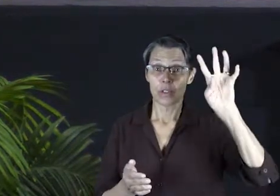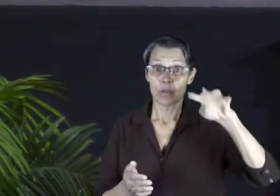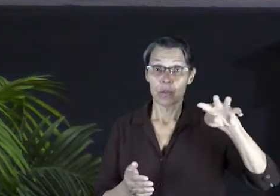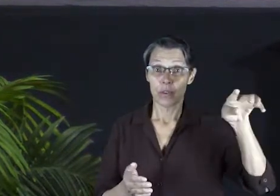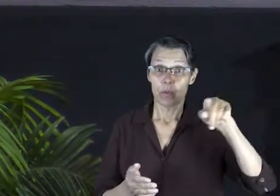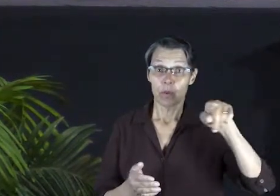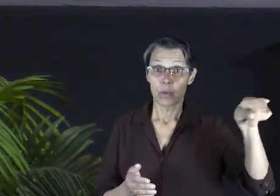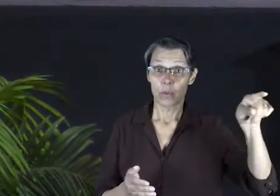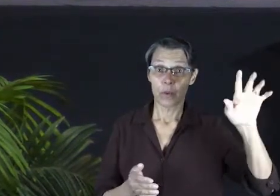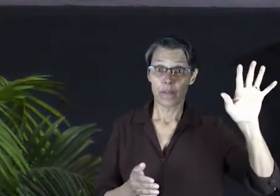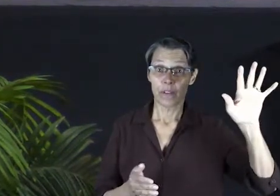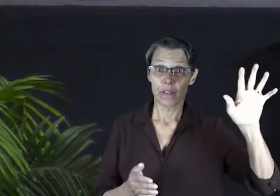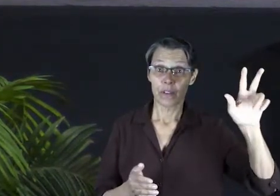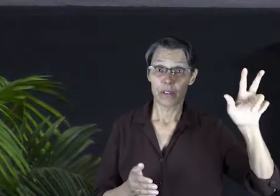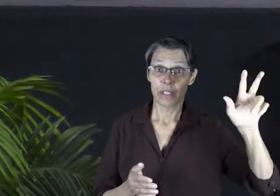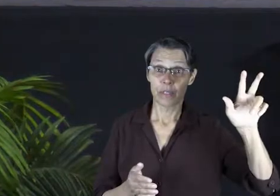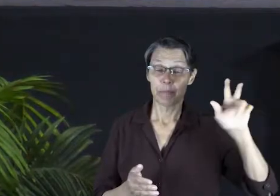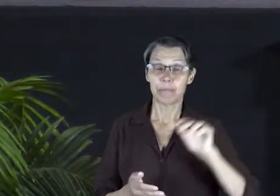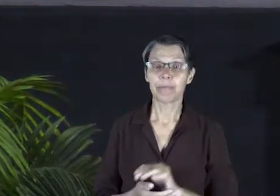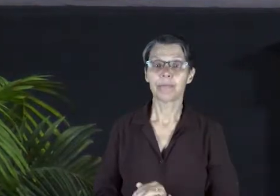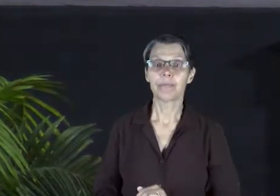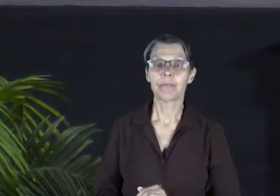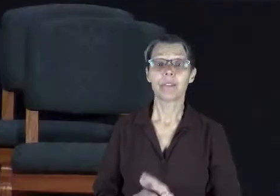chapter, verses 44 through 53.